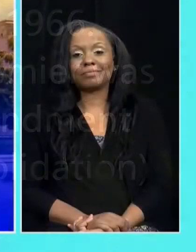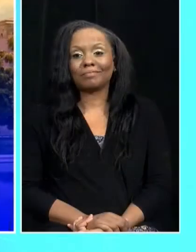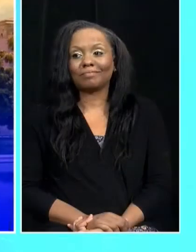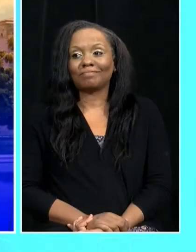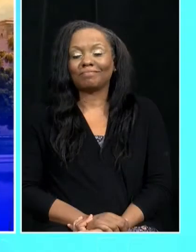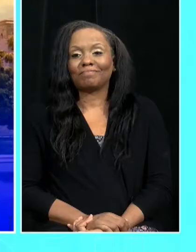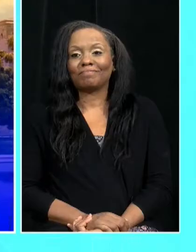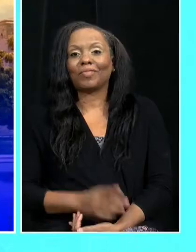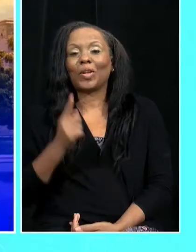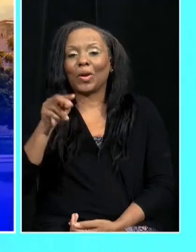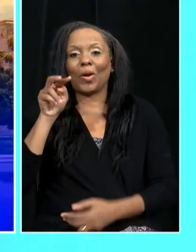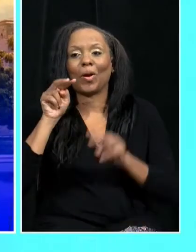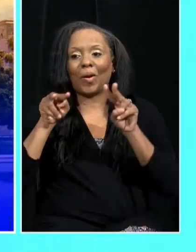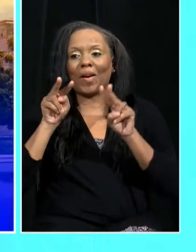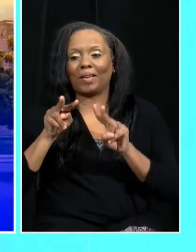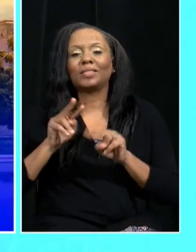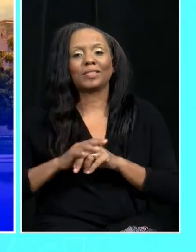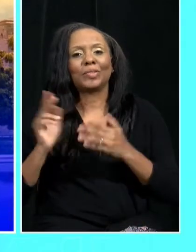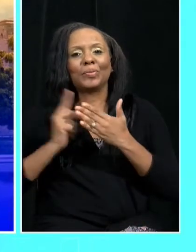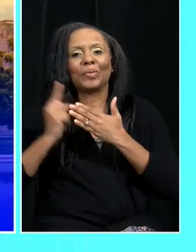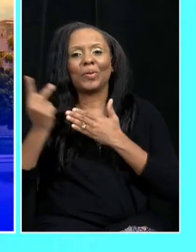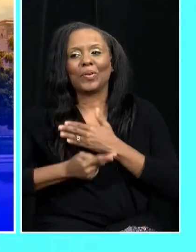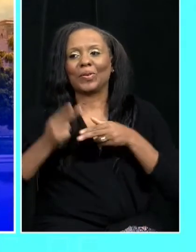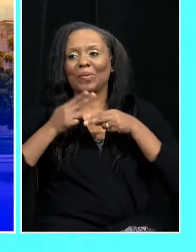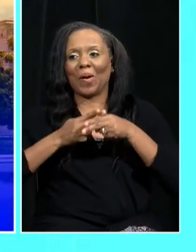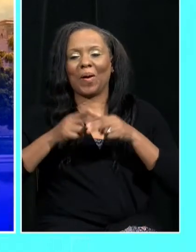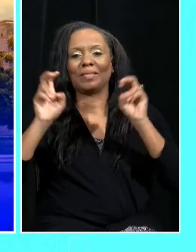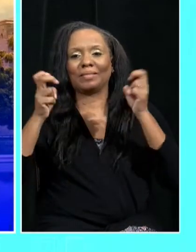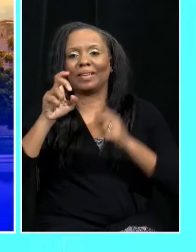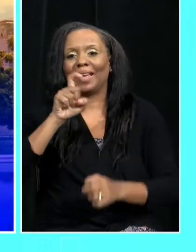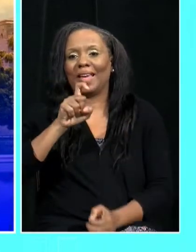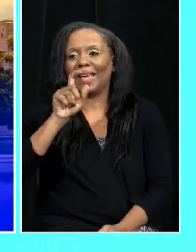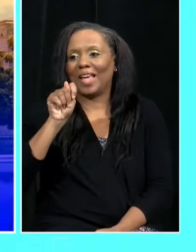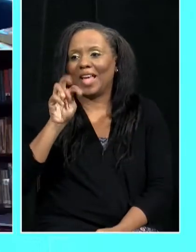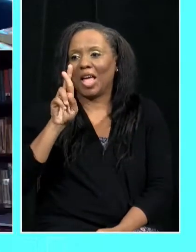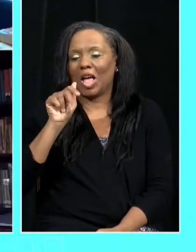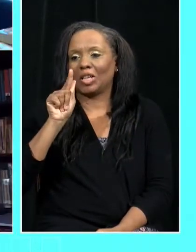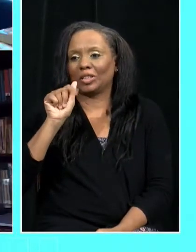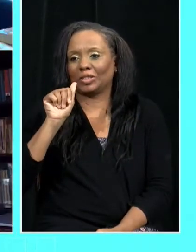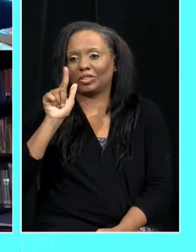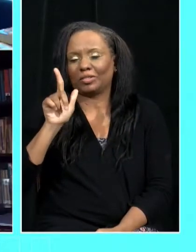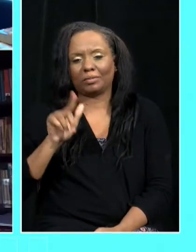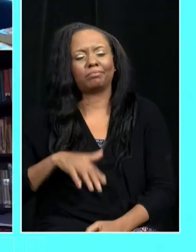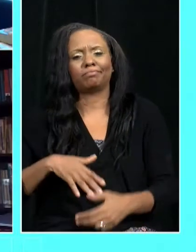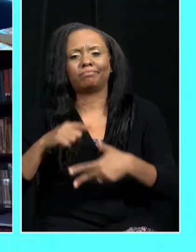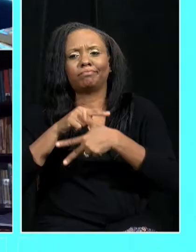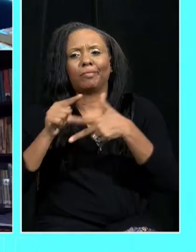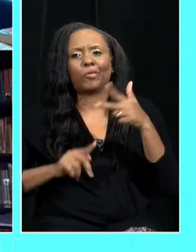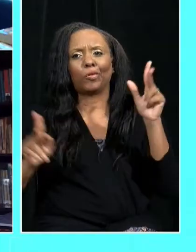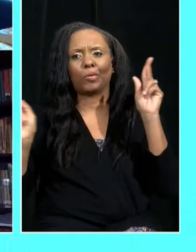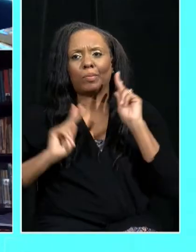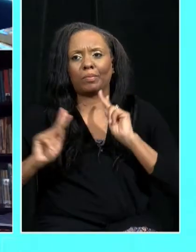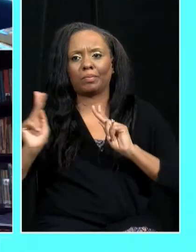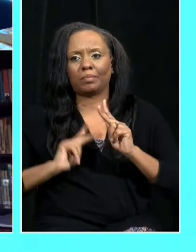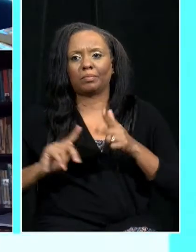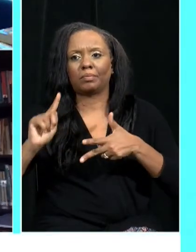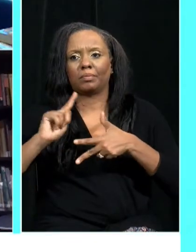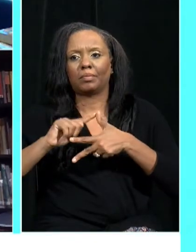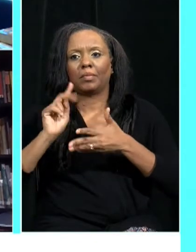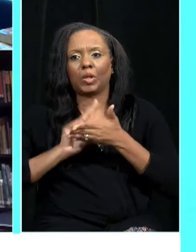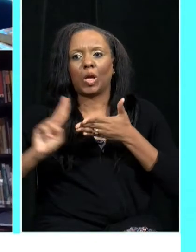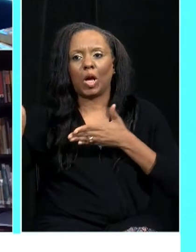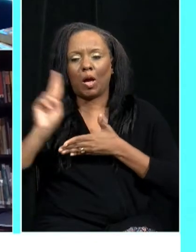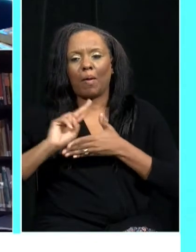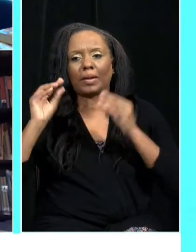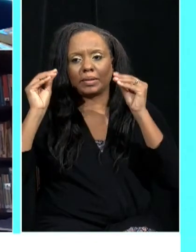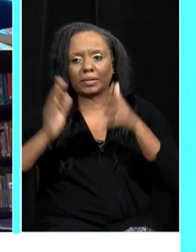You're watching X Trail. If you're just joining us, my guest today, Dr. George Brathwaite, a part-time lecturer at the UWI and a political consultant, Professor